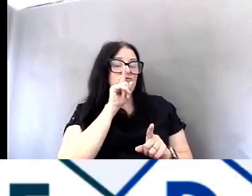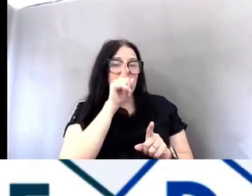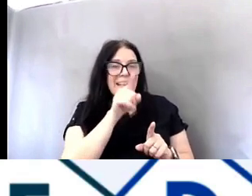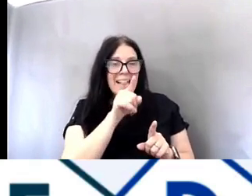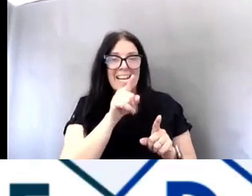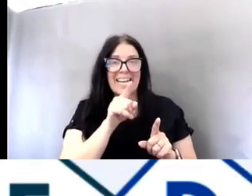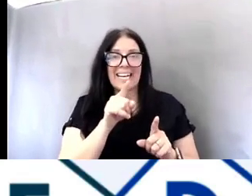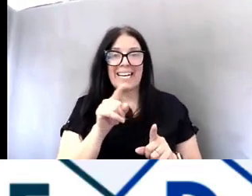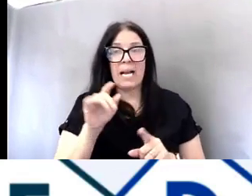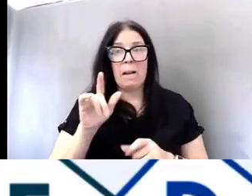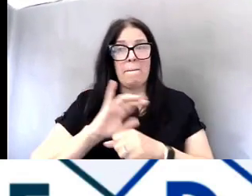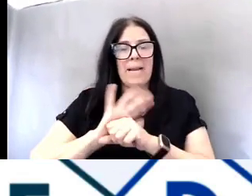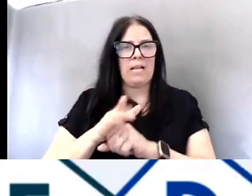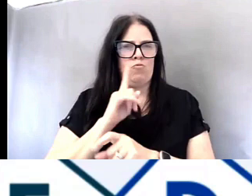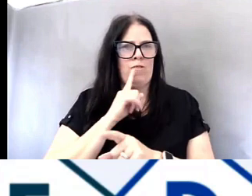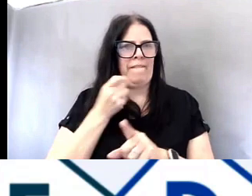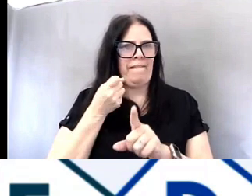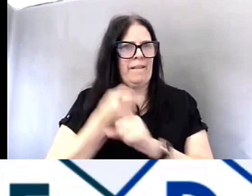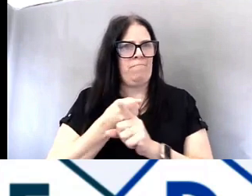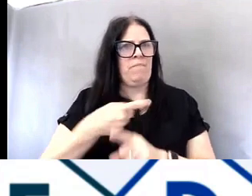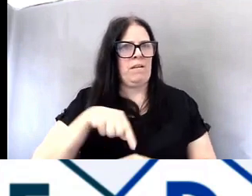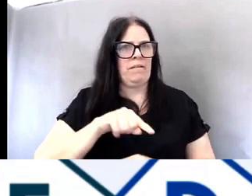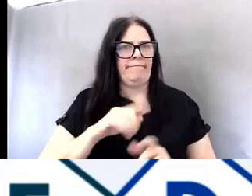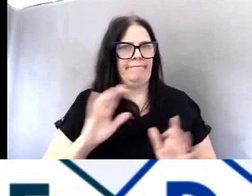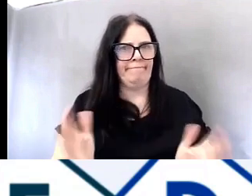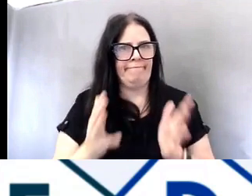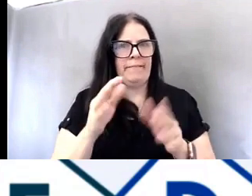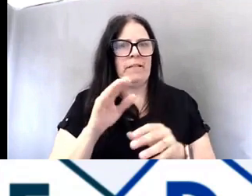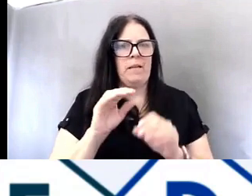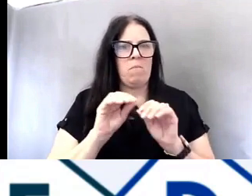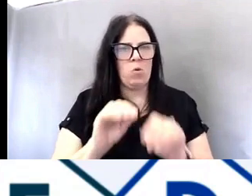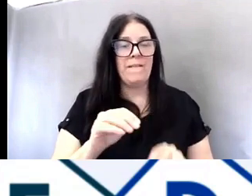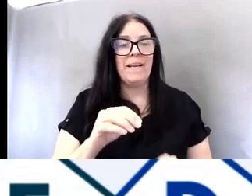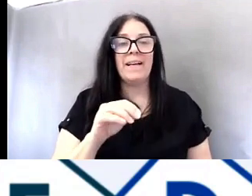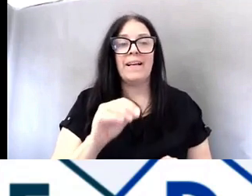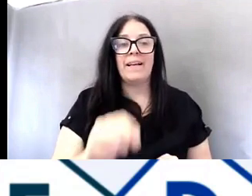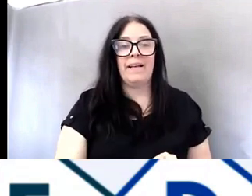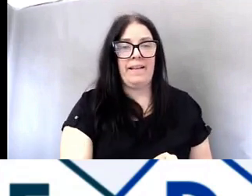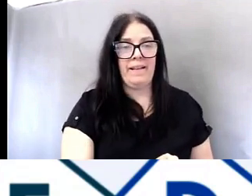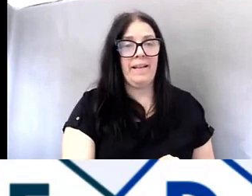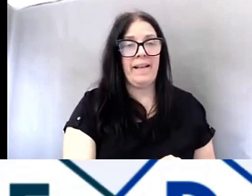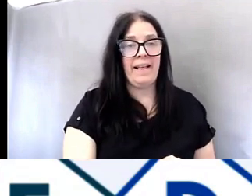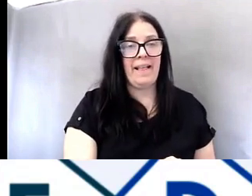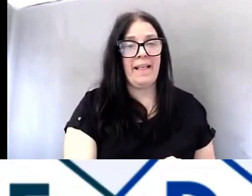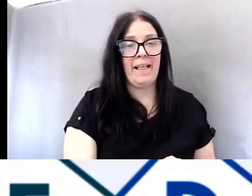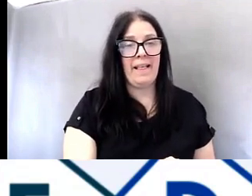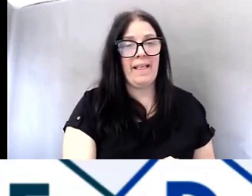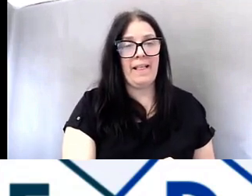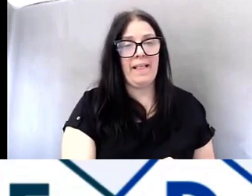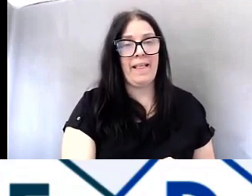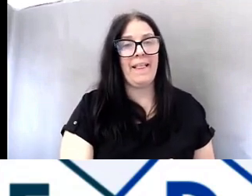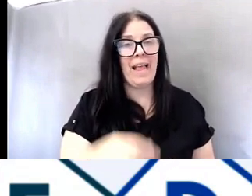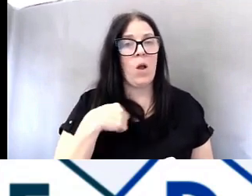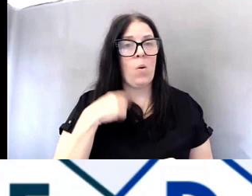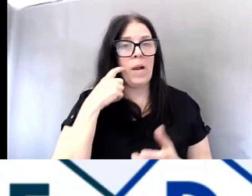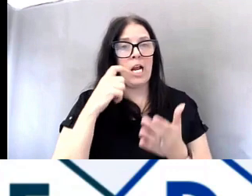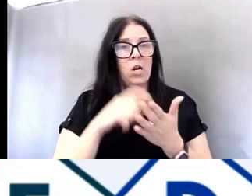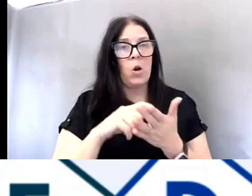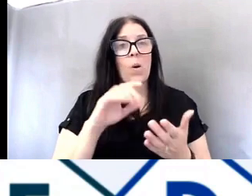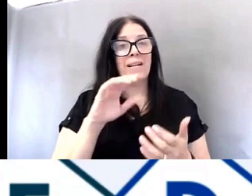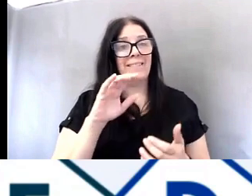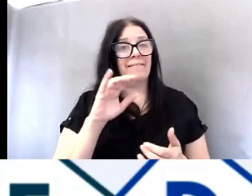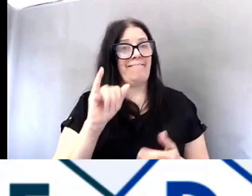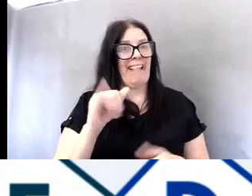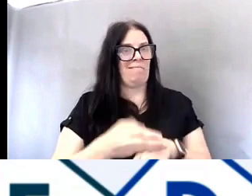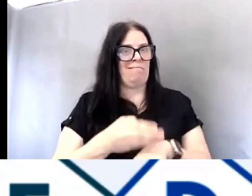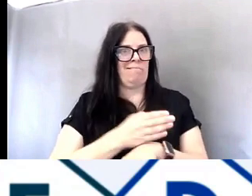look for resources. But at the same time, there was a huge increase in resources for our